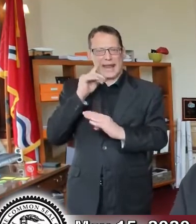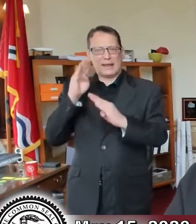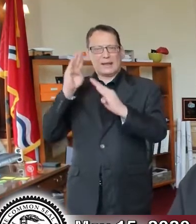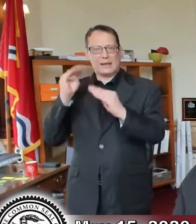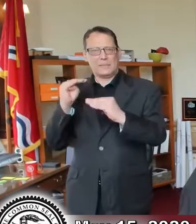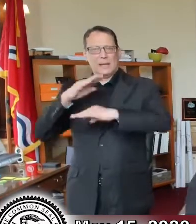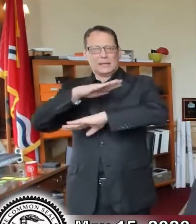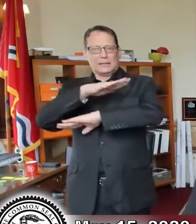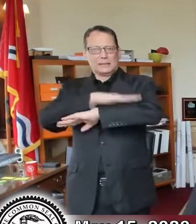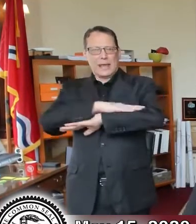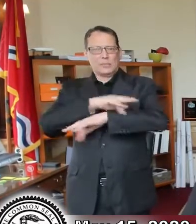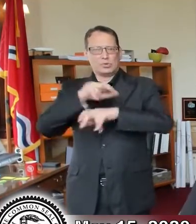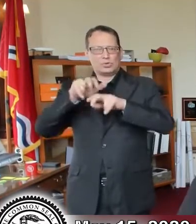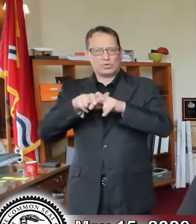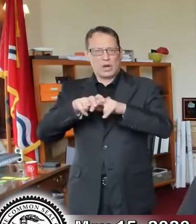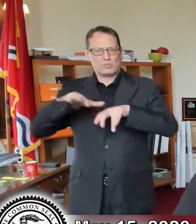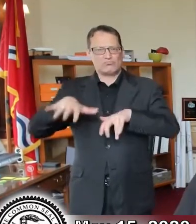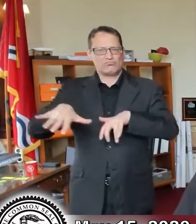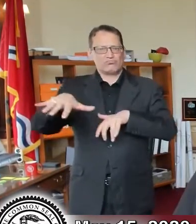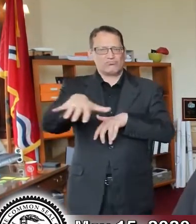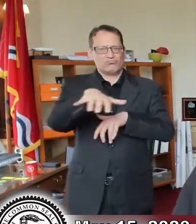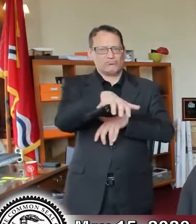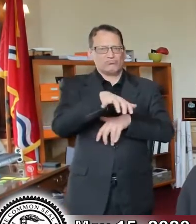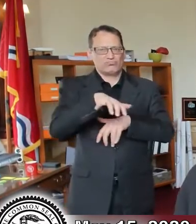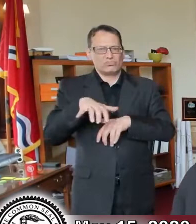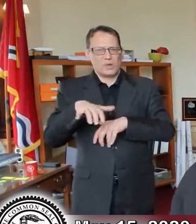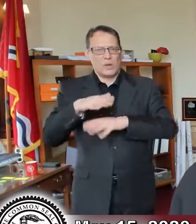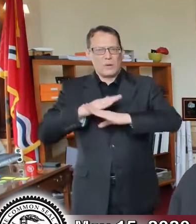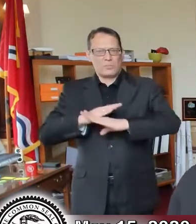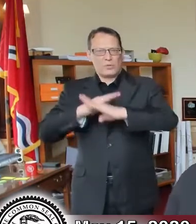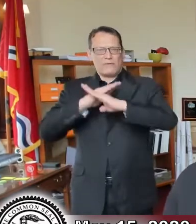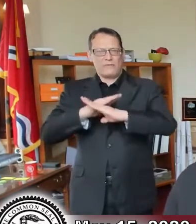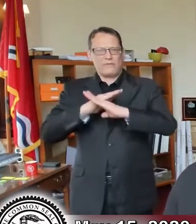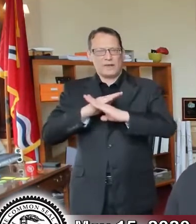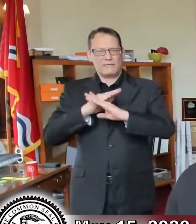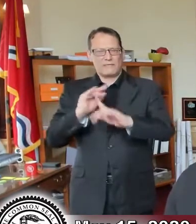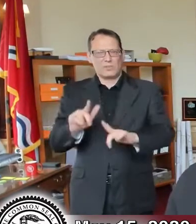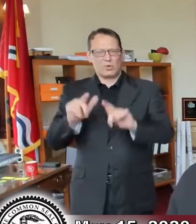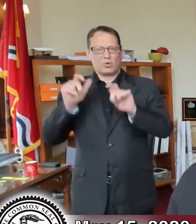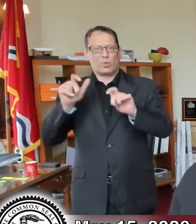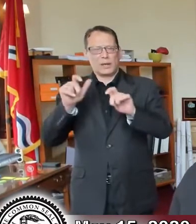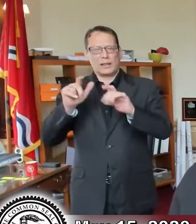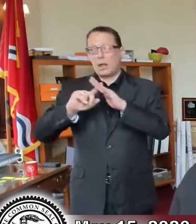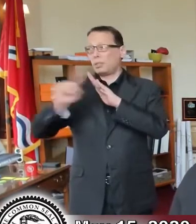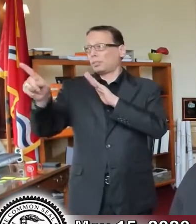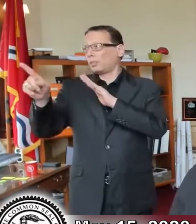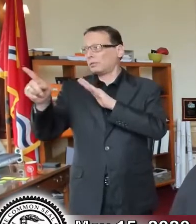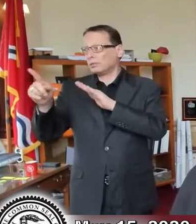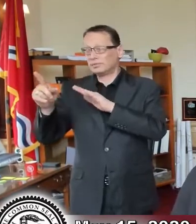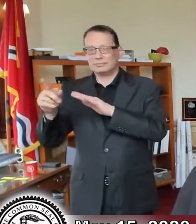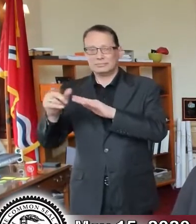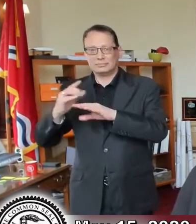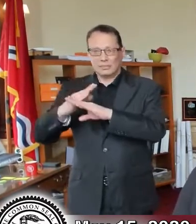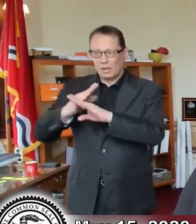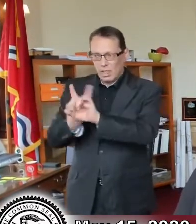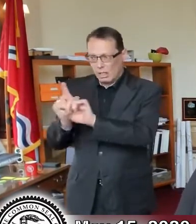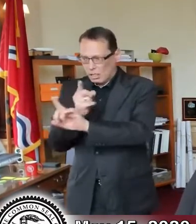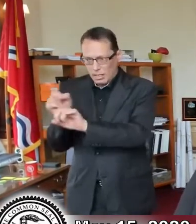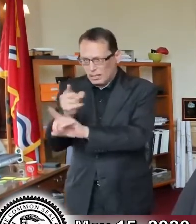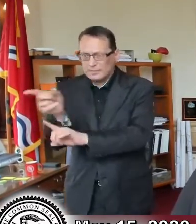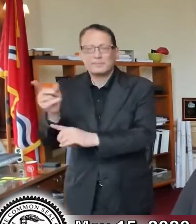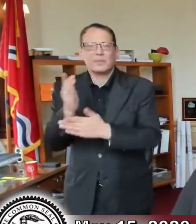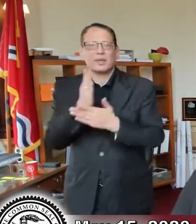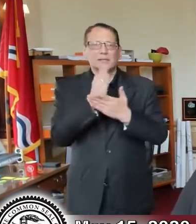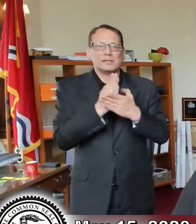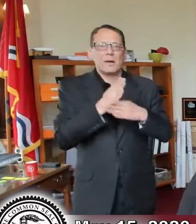there's tables and chairs everywhere, which prevent people from quickly getting to, you know, the doors. So some